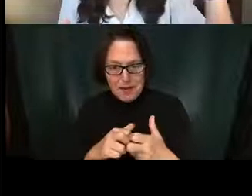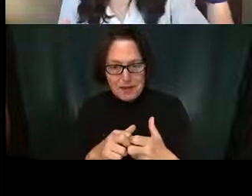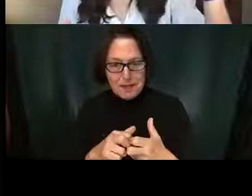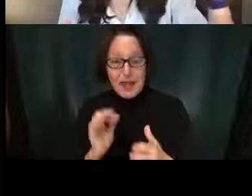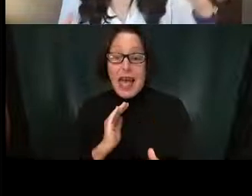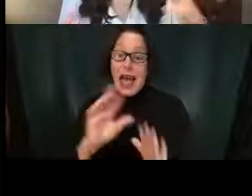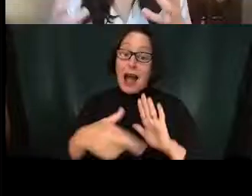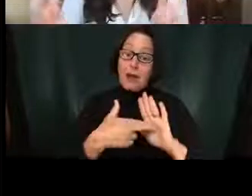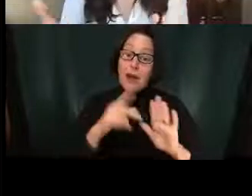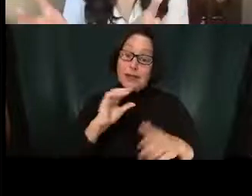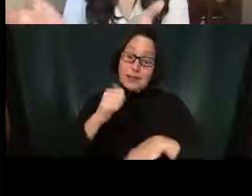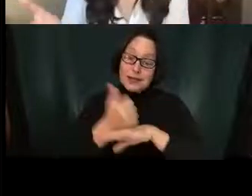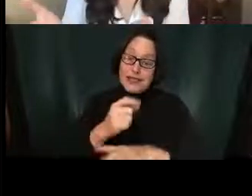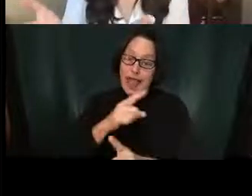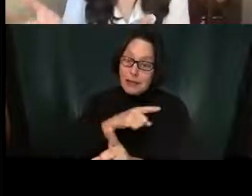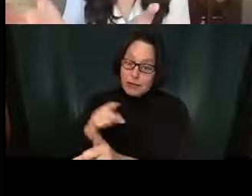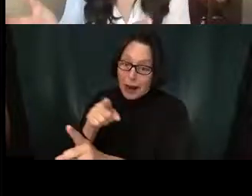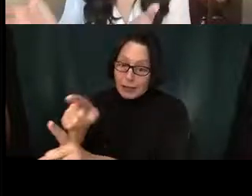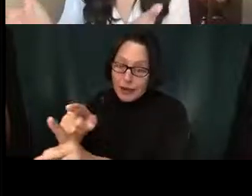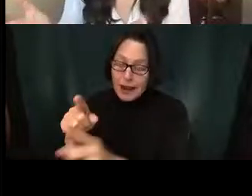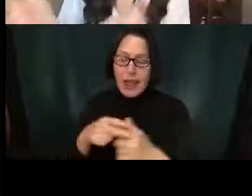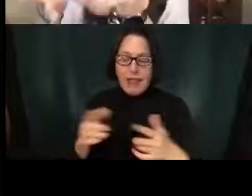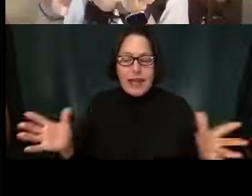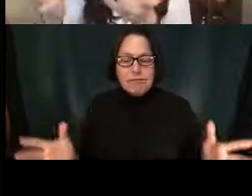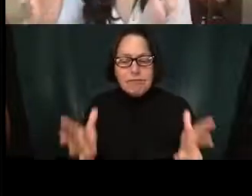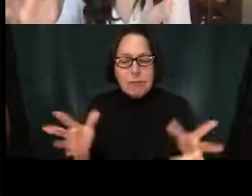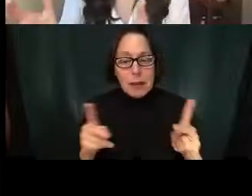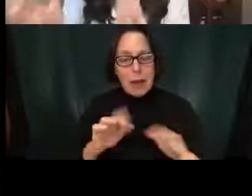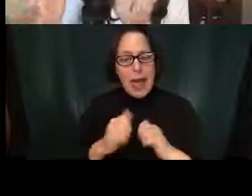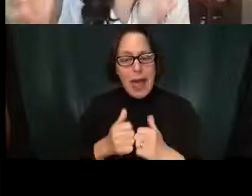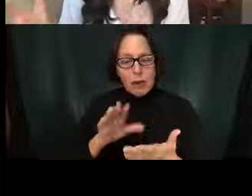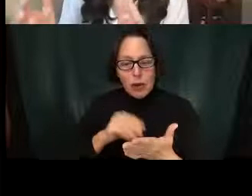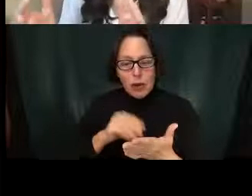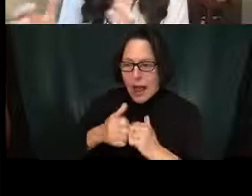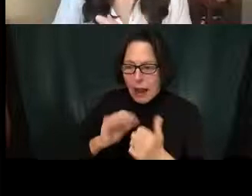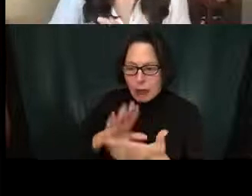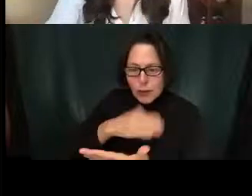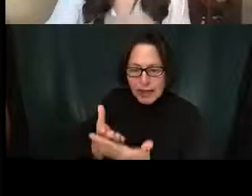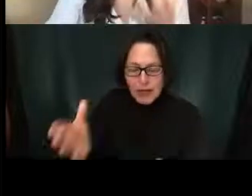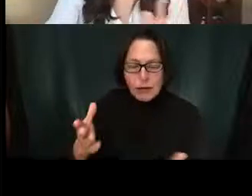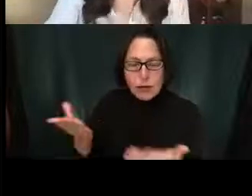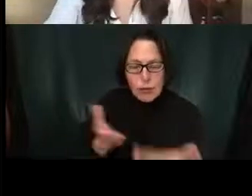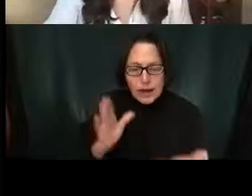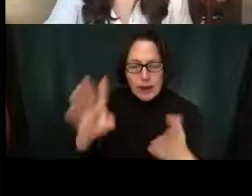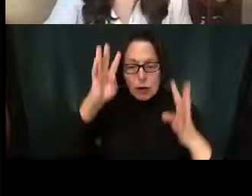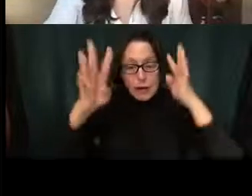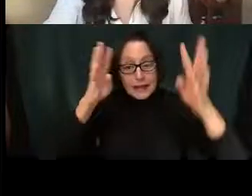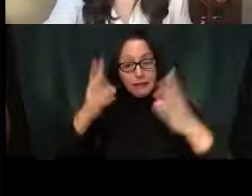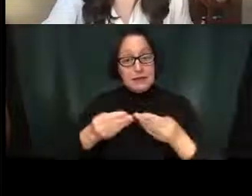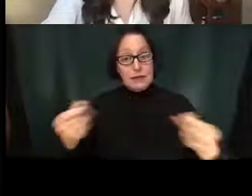is to set the direction and then help enable people to learn how to get there and to solve and bring forward their creativity to solve that